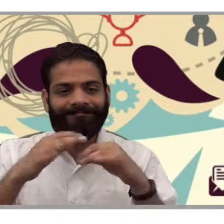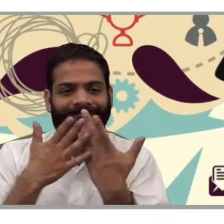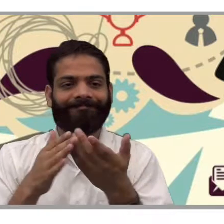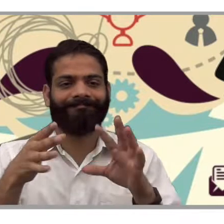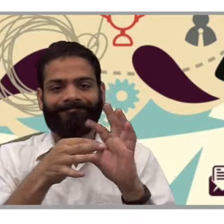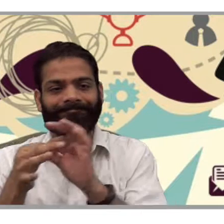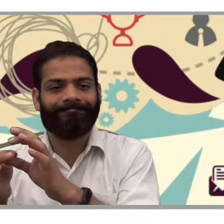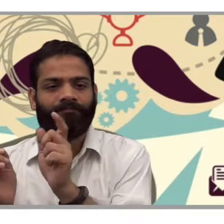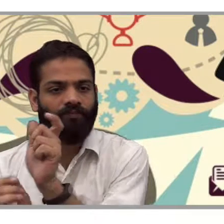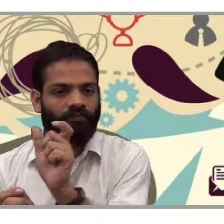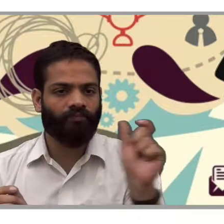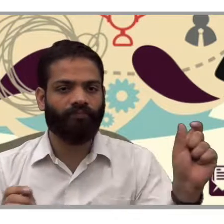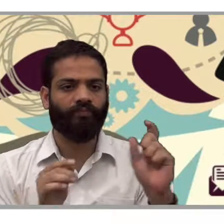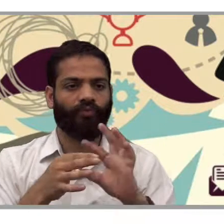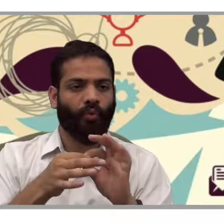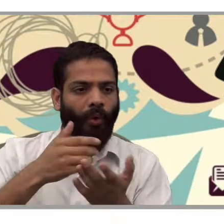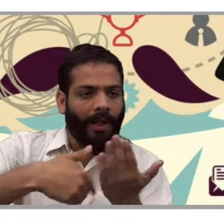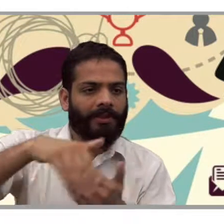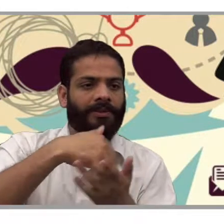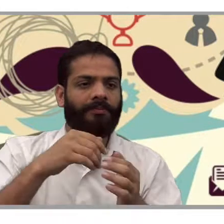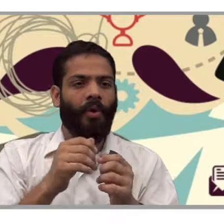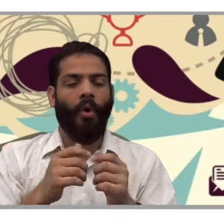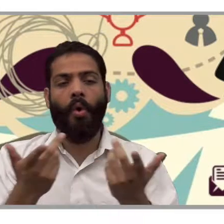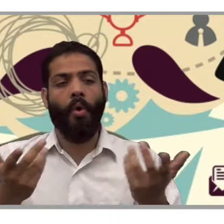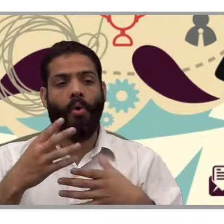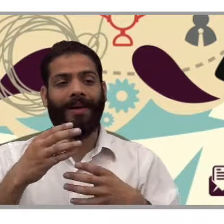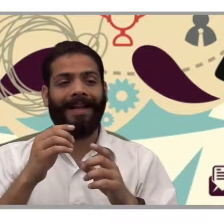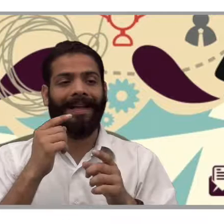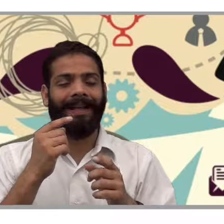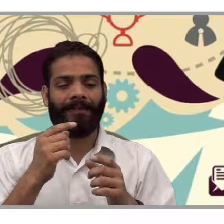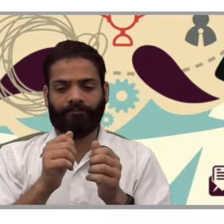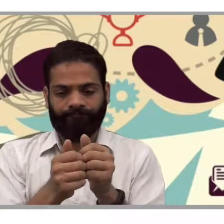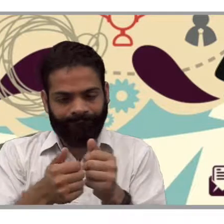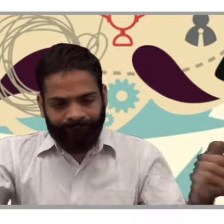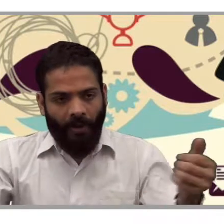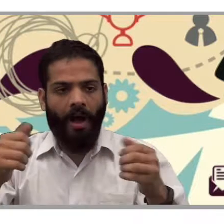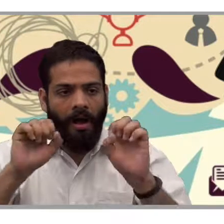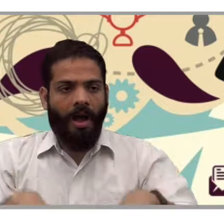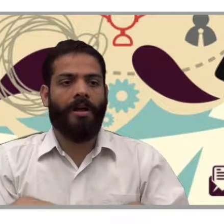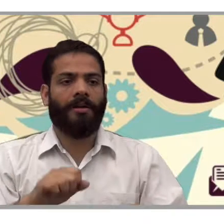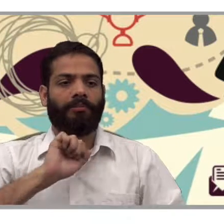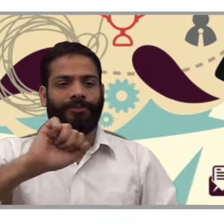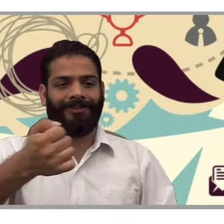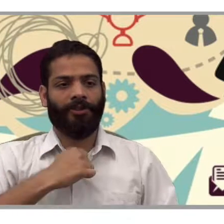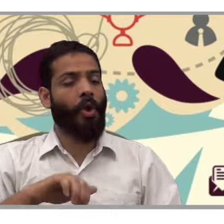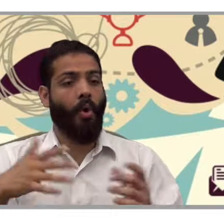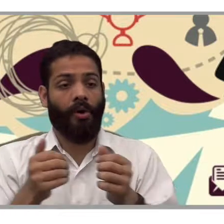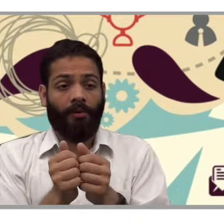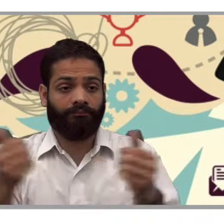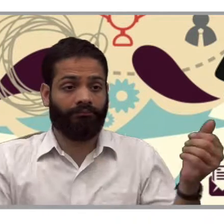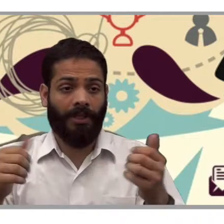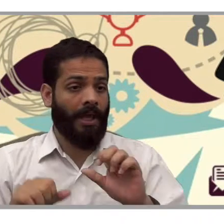and also in the cases where the relationship between the possessor and the possessed can be recovered from